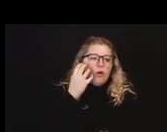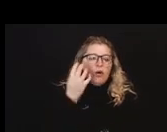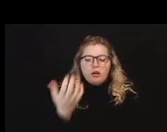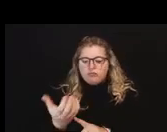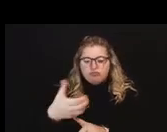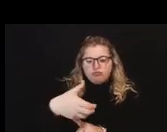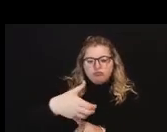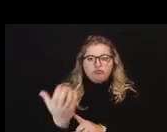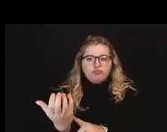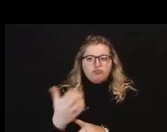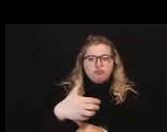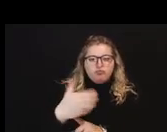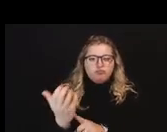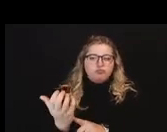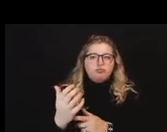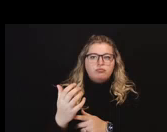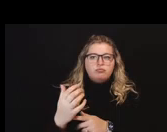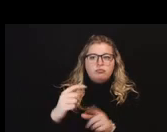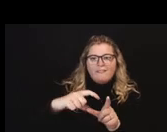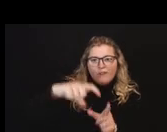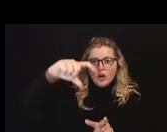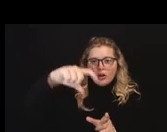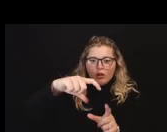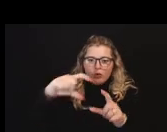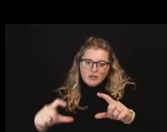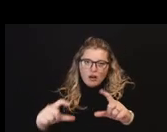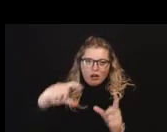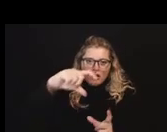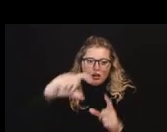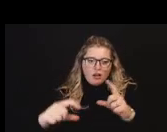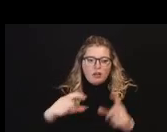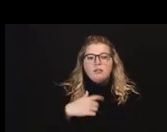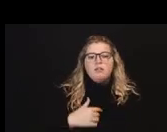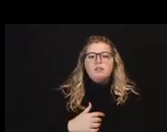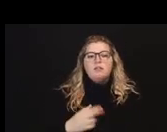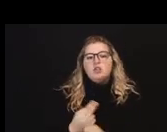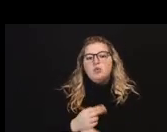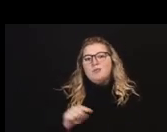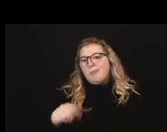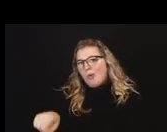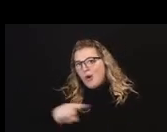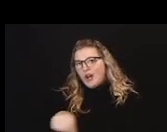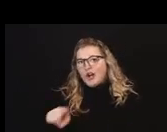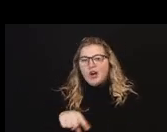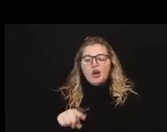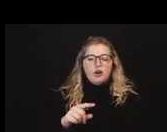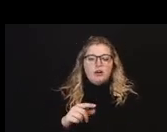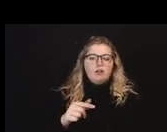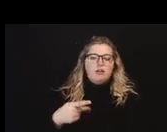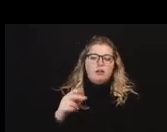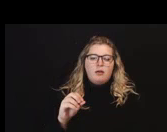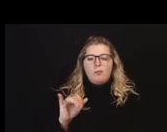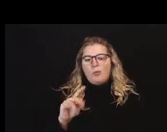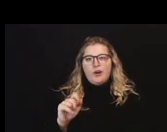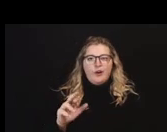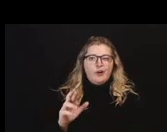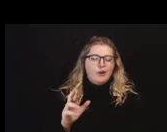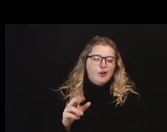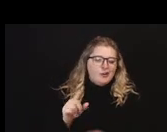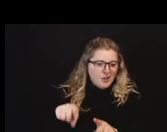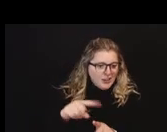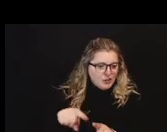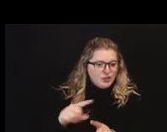might orient their device horizontally or vertically. Pointer gestures related to some, avoiding